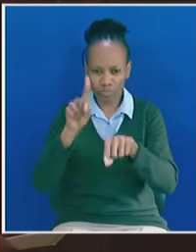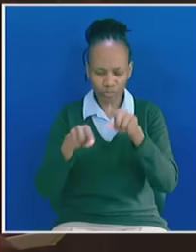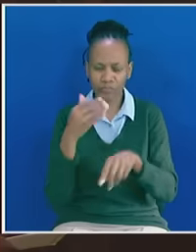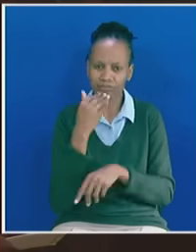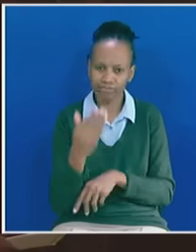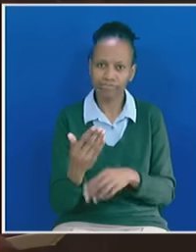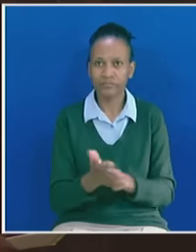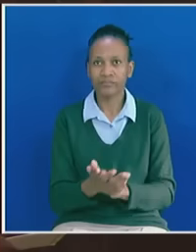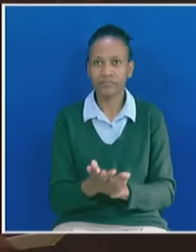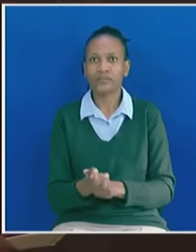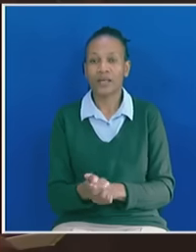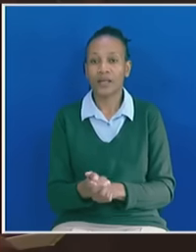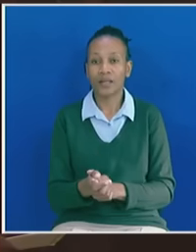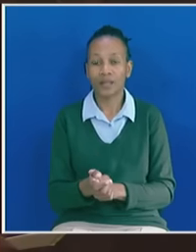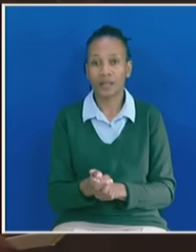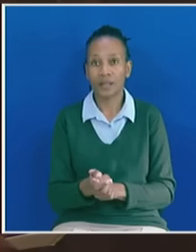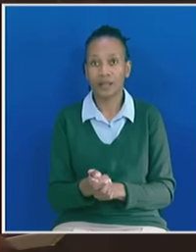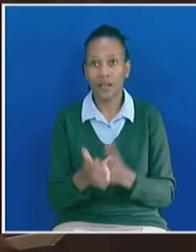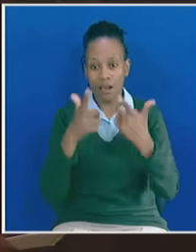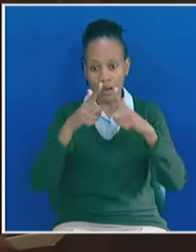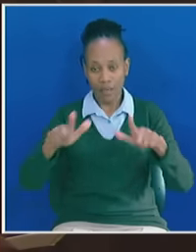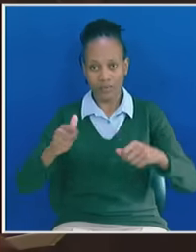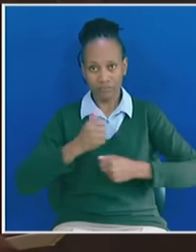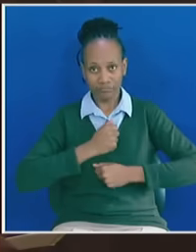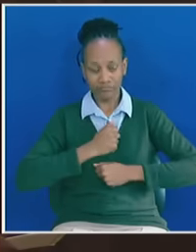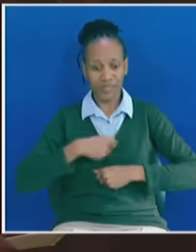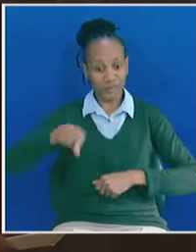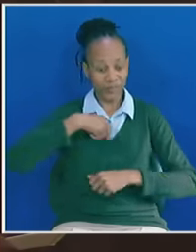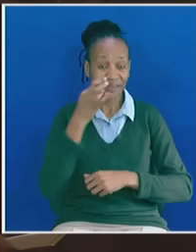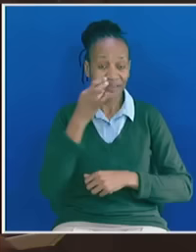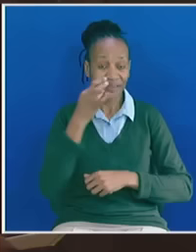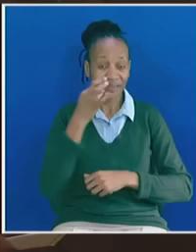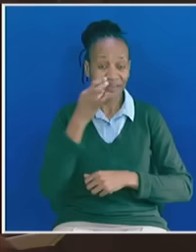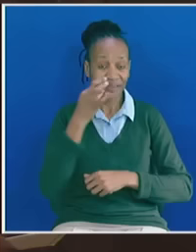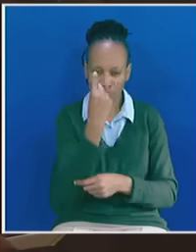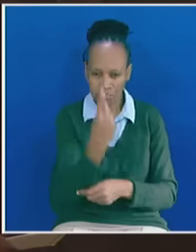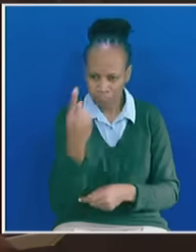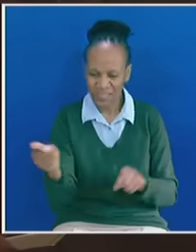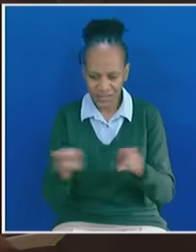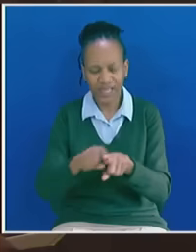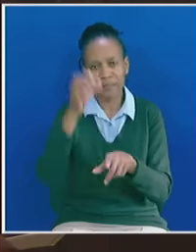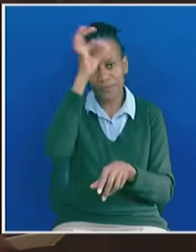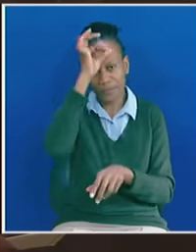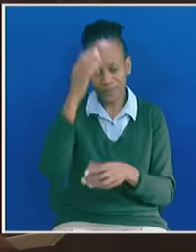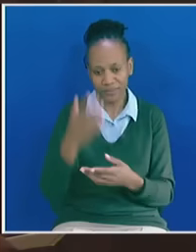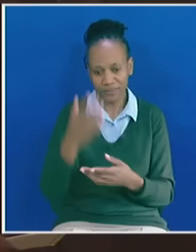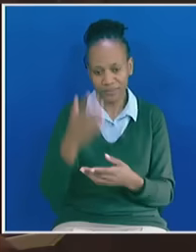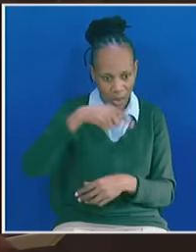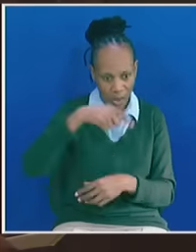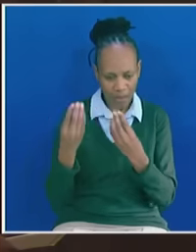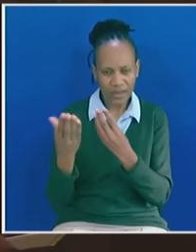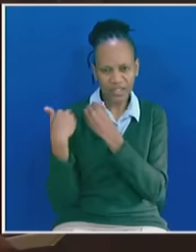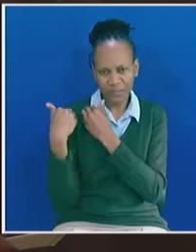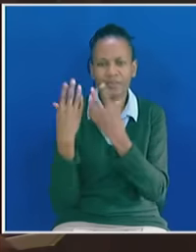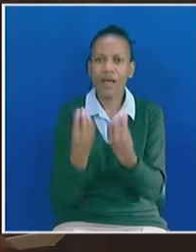NgesiSwati siyesithi nawe uliphoyisa. We are charged with this enormous responsibility